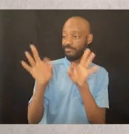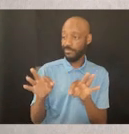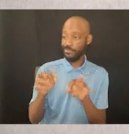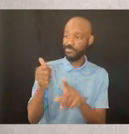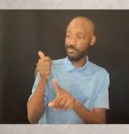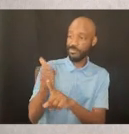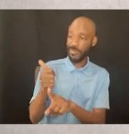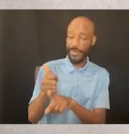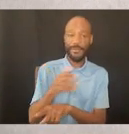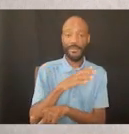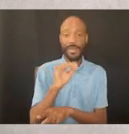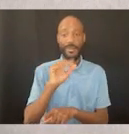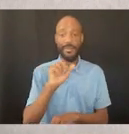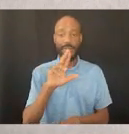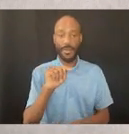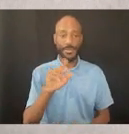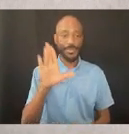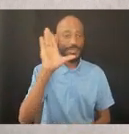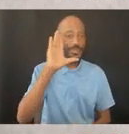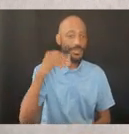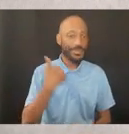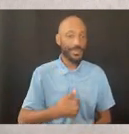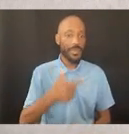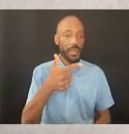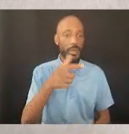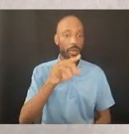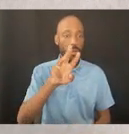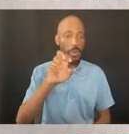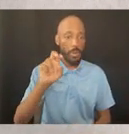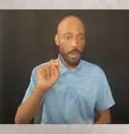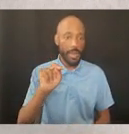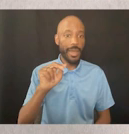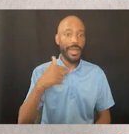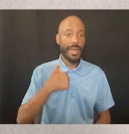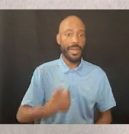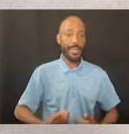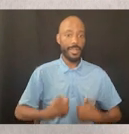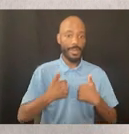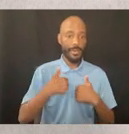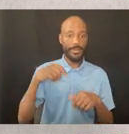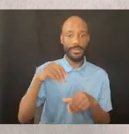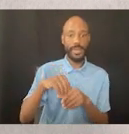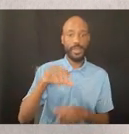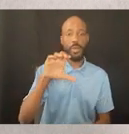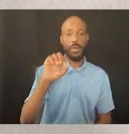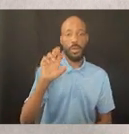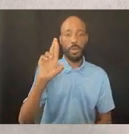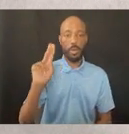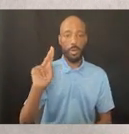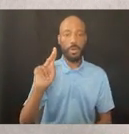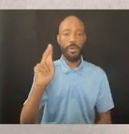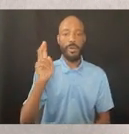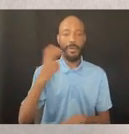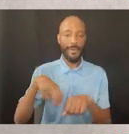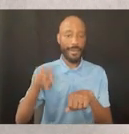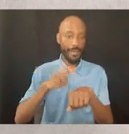Hi, I'm Gwen. I live in Cork, Ireland, and a lot of